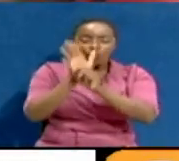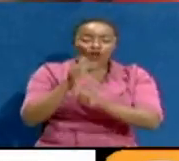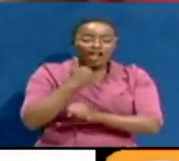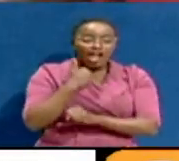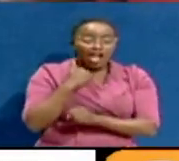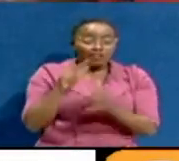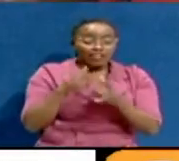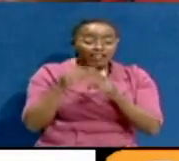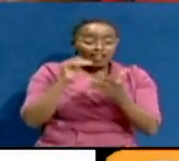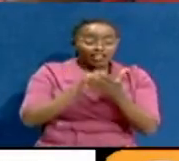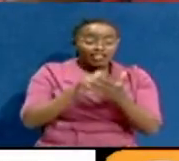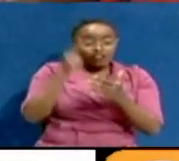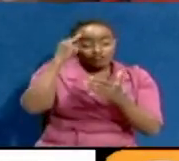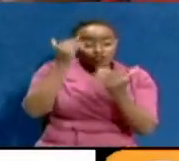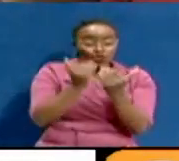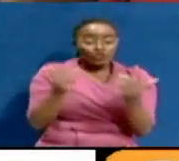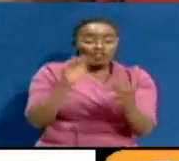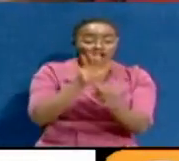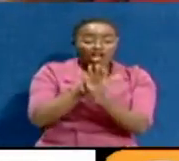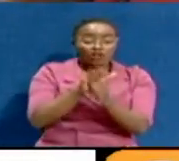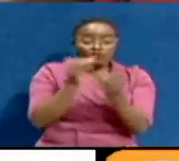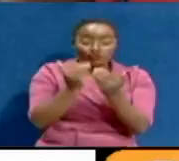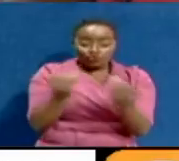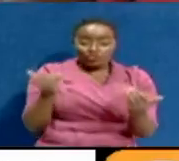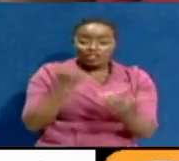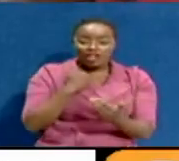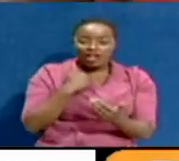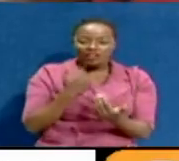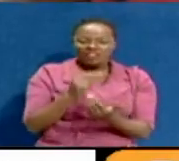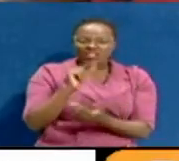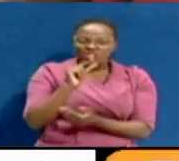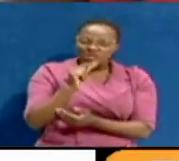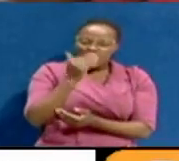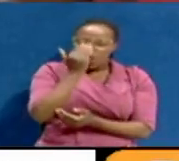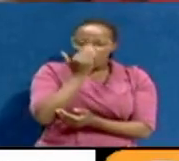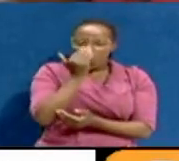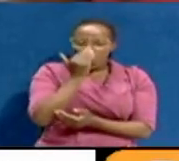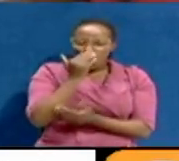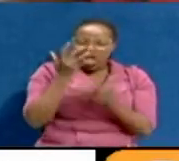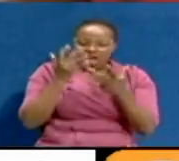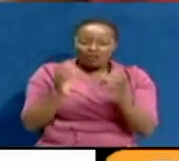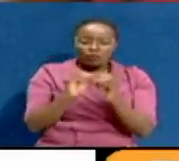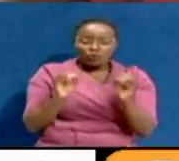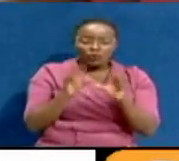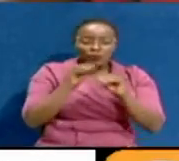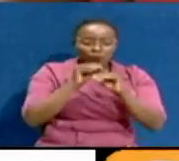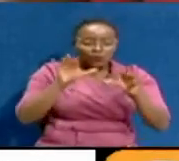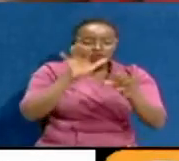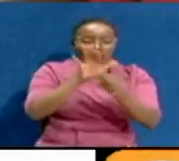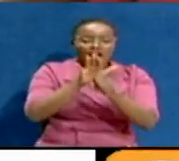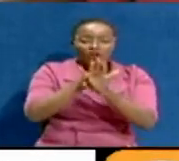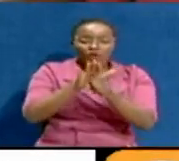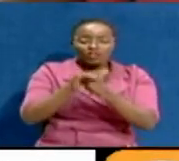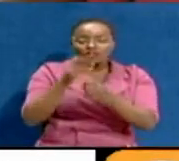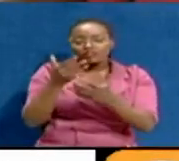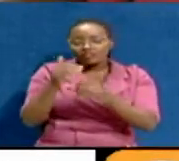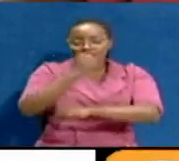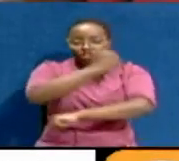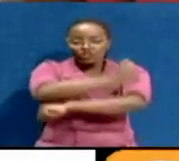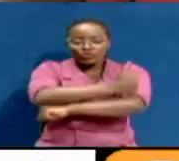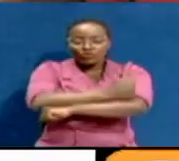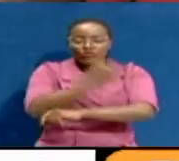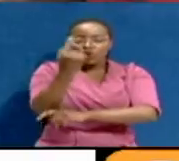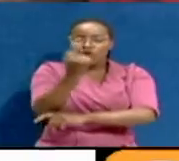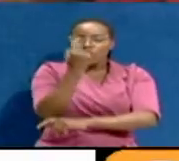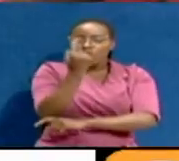So again, for children, many of them may get a small running nose, and we've seen that going around a lot in many of the schools. It's